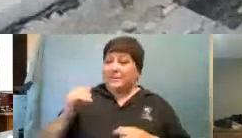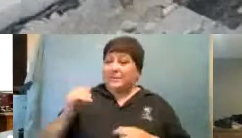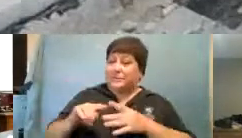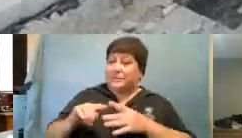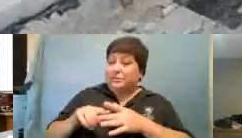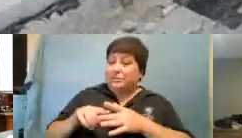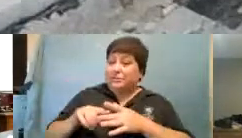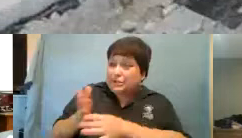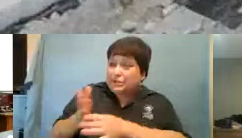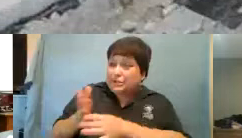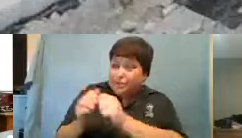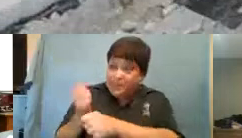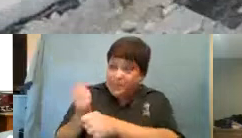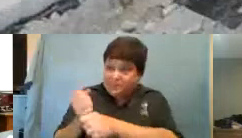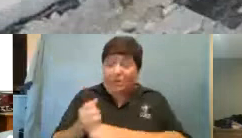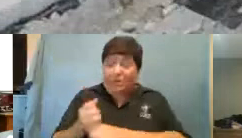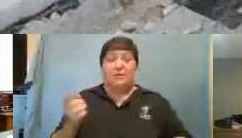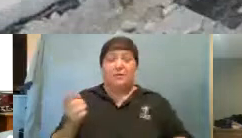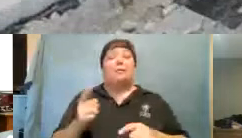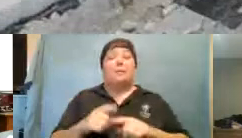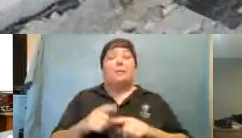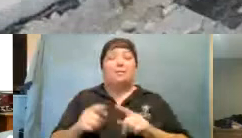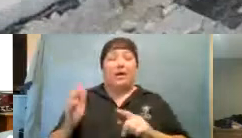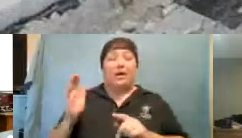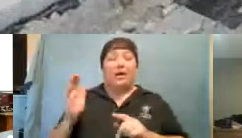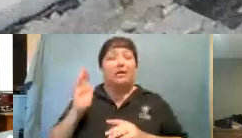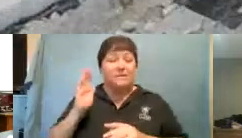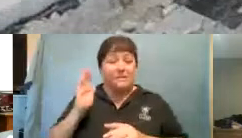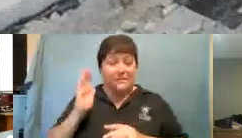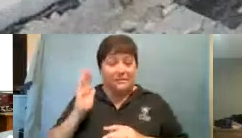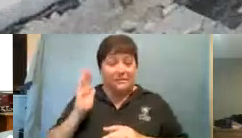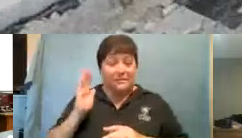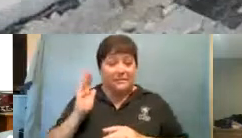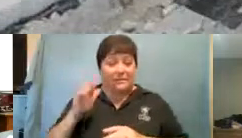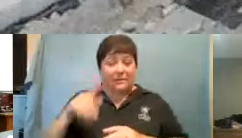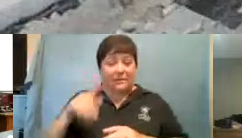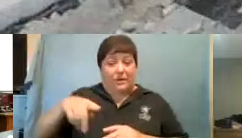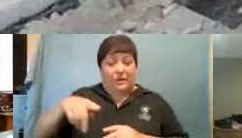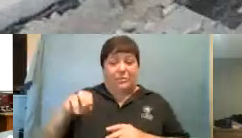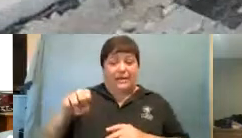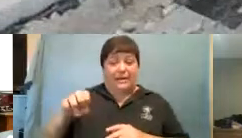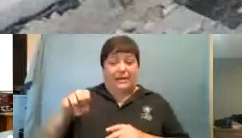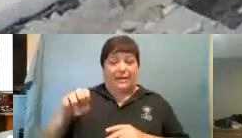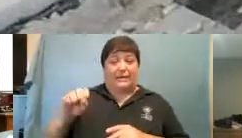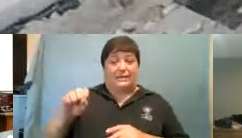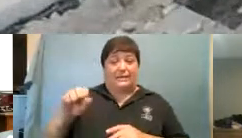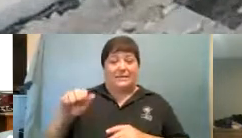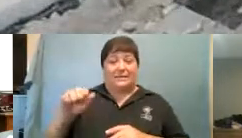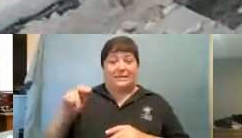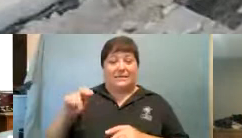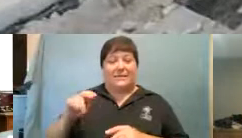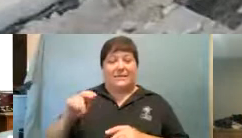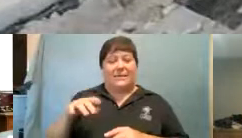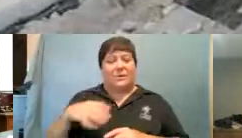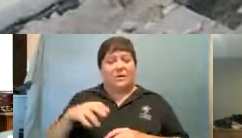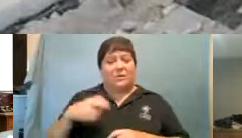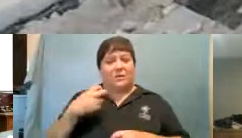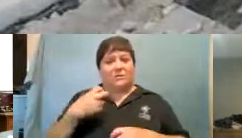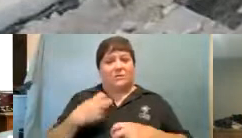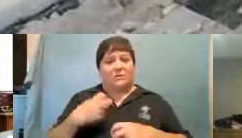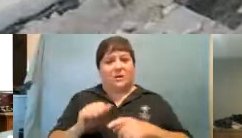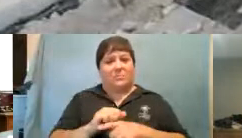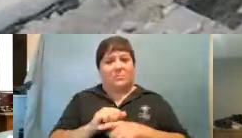had preseason over the summer during one of my seasons, and preseason was extraordinarily difficult. We